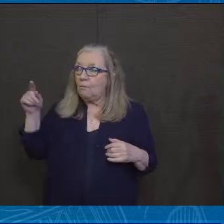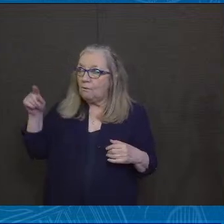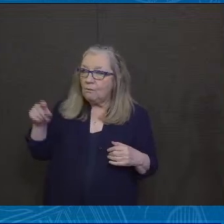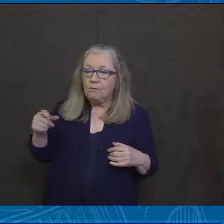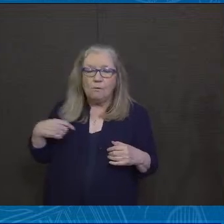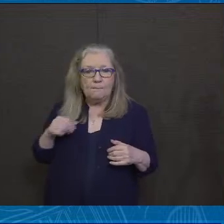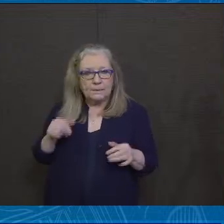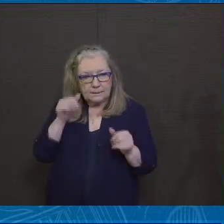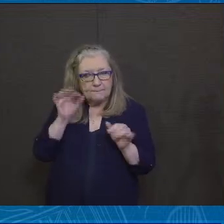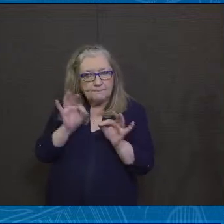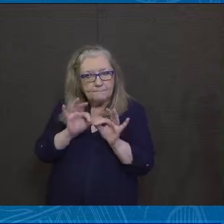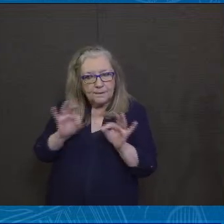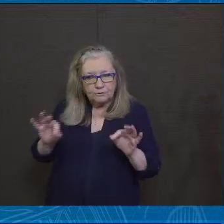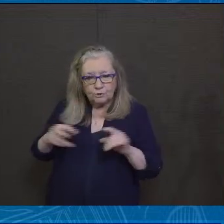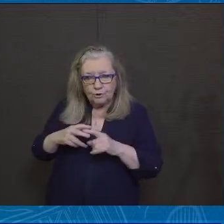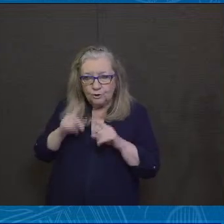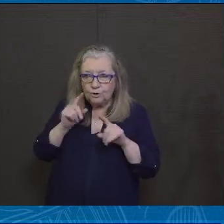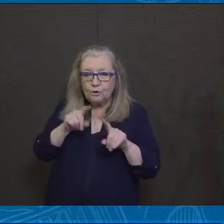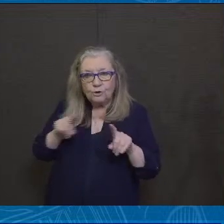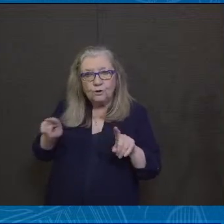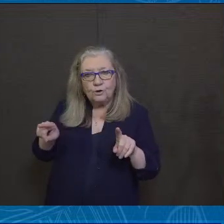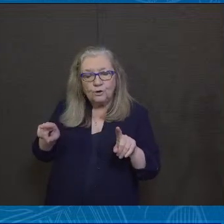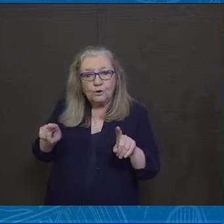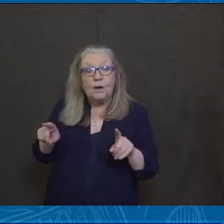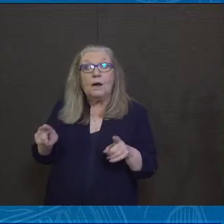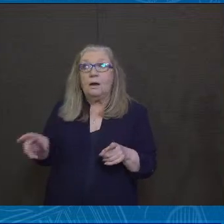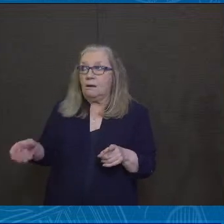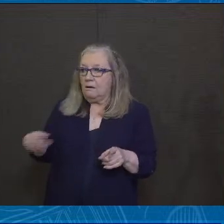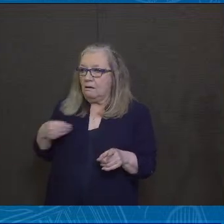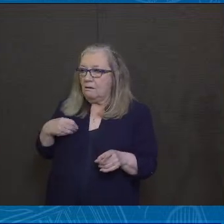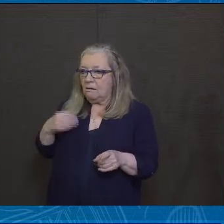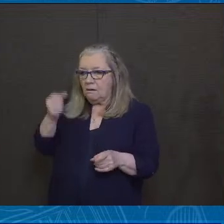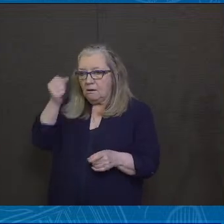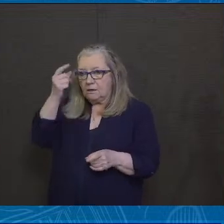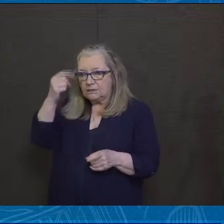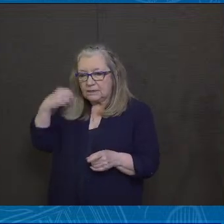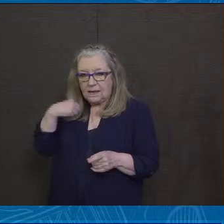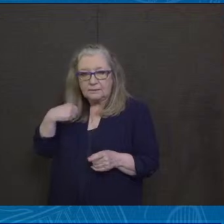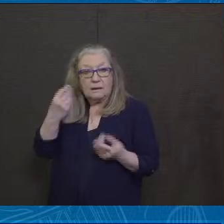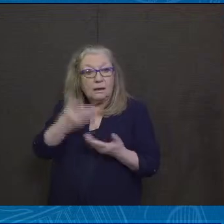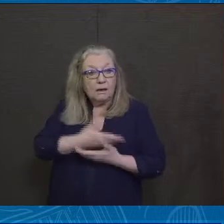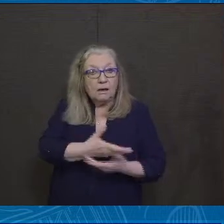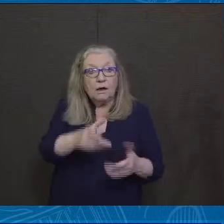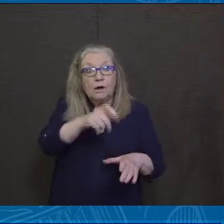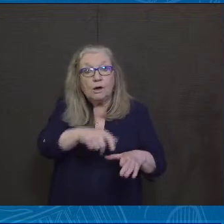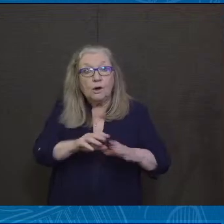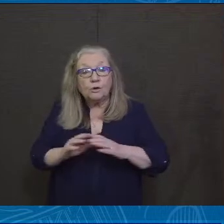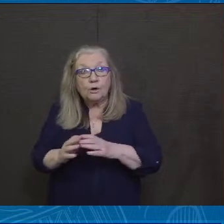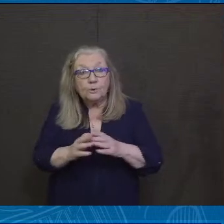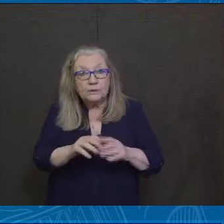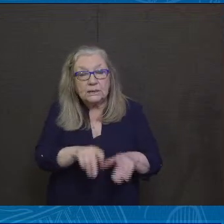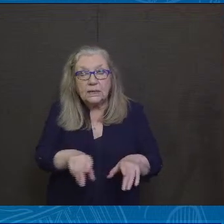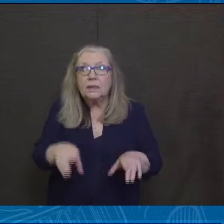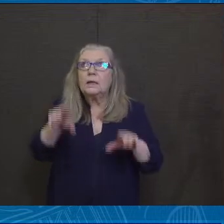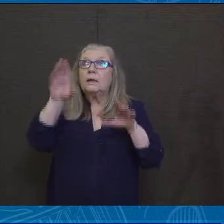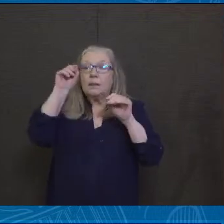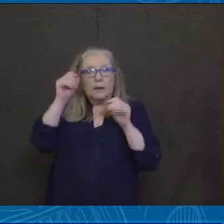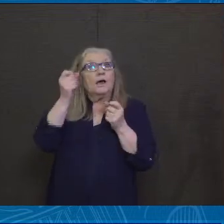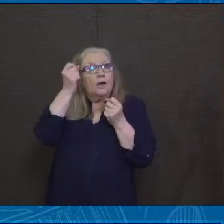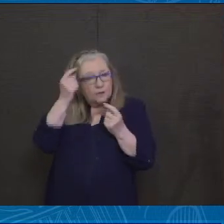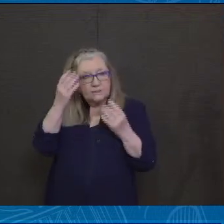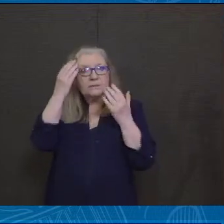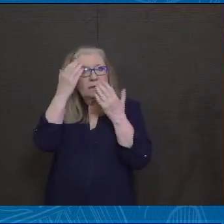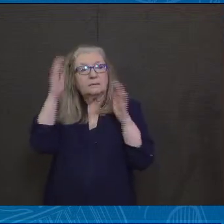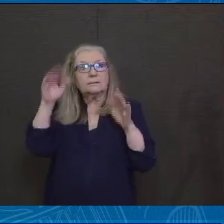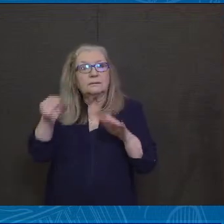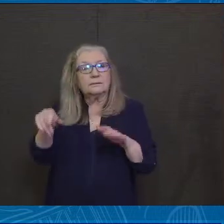it actually can have some understanding between the community, the resident association, and also the local